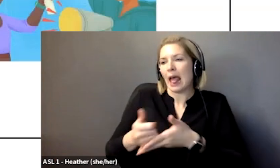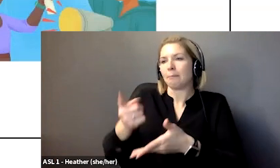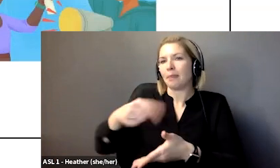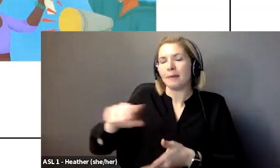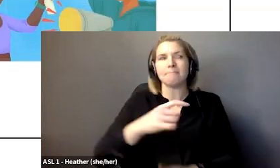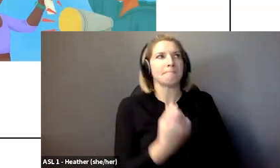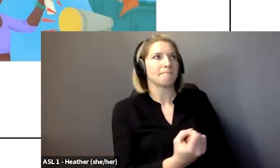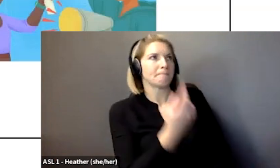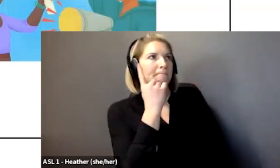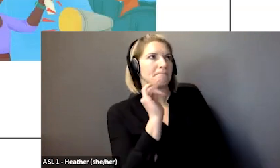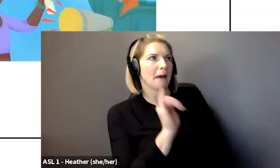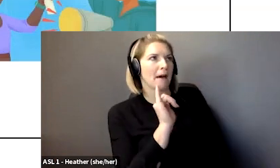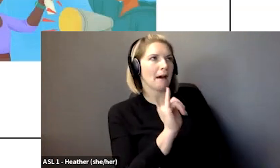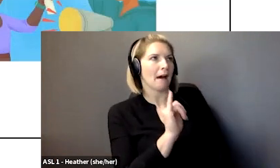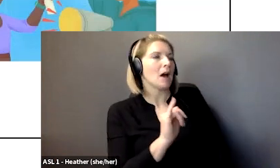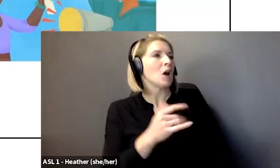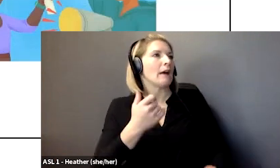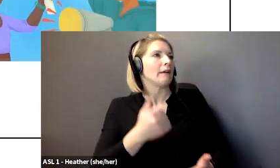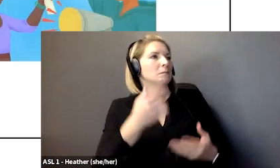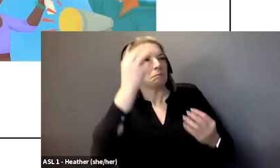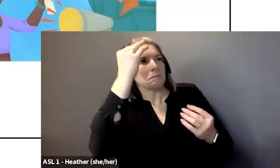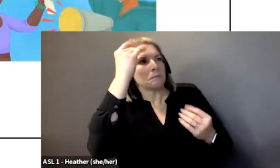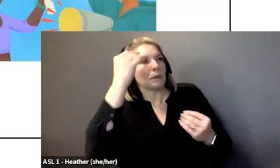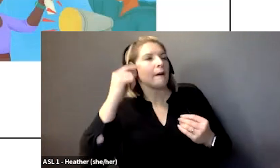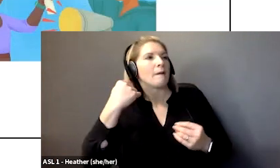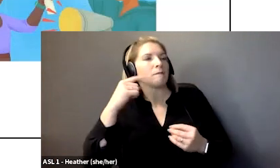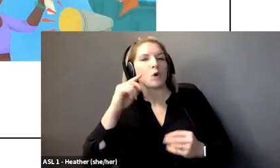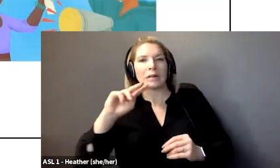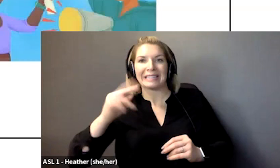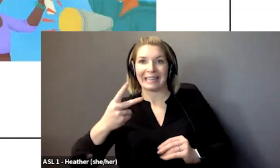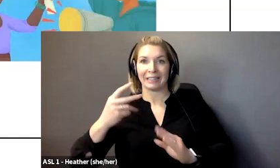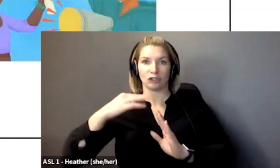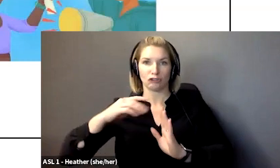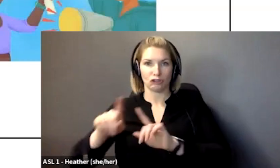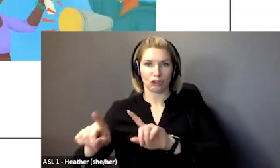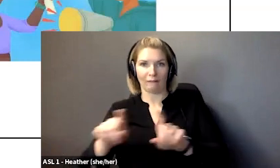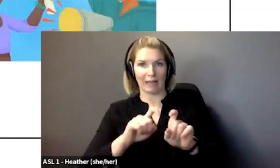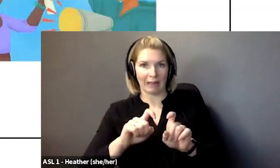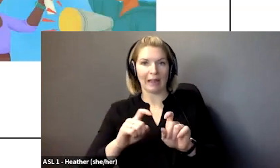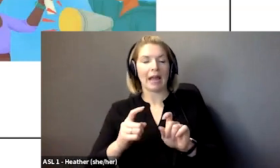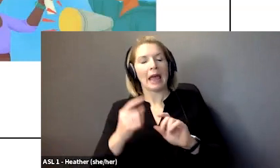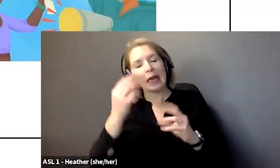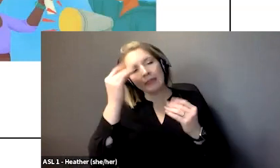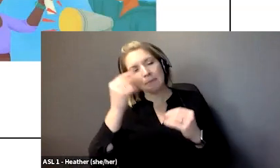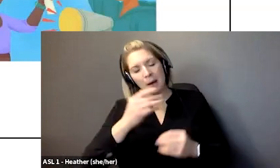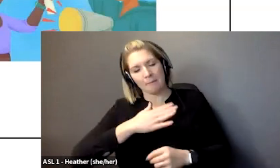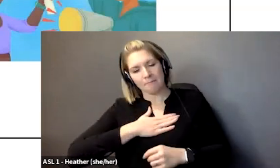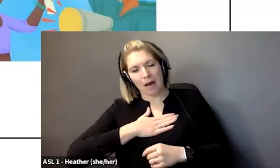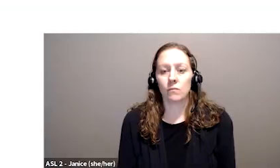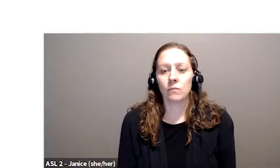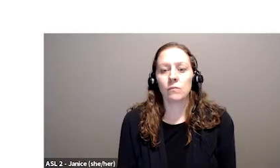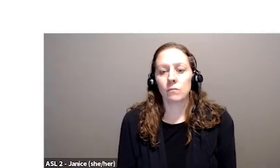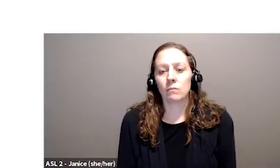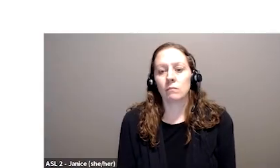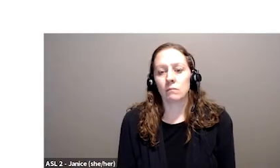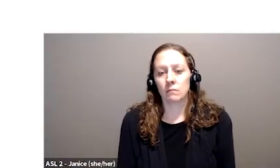these resources also gave participants the opportunity to consider others' responses and reflect on their own before making the rankings.